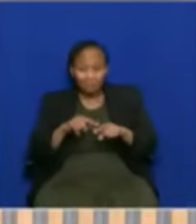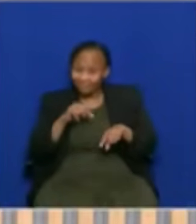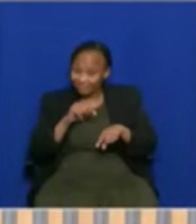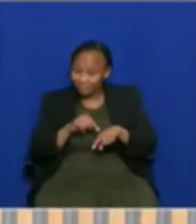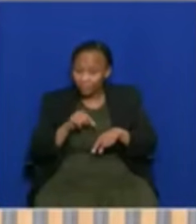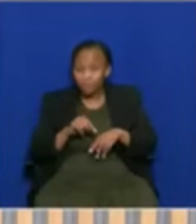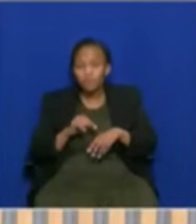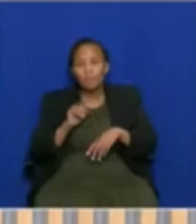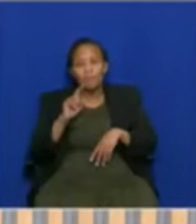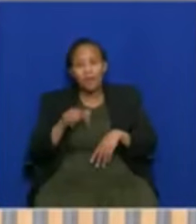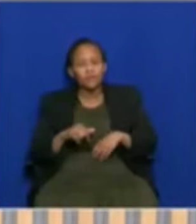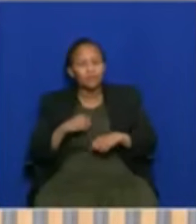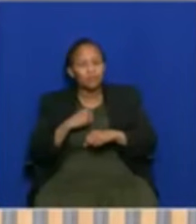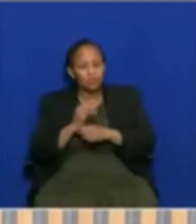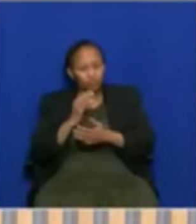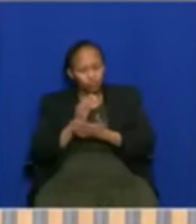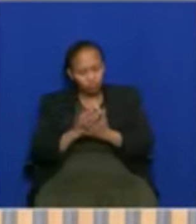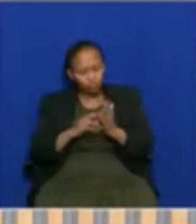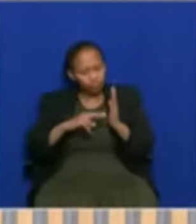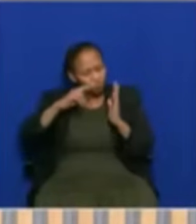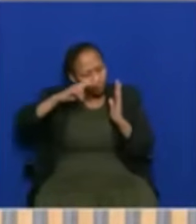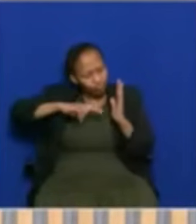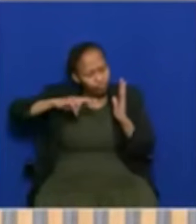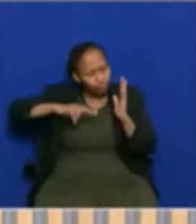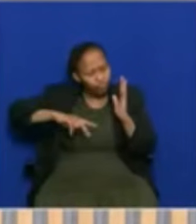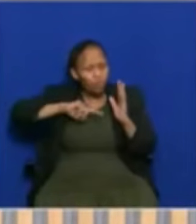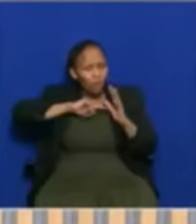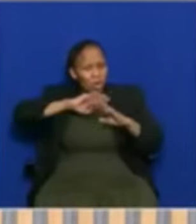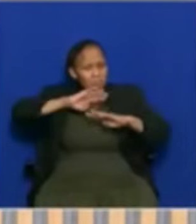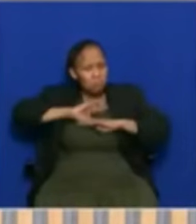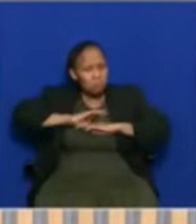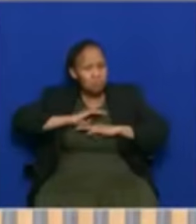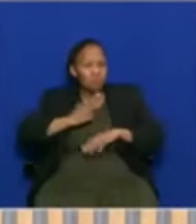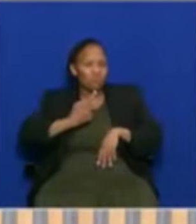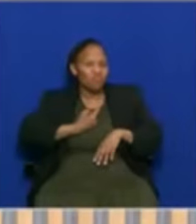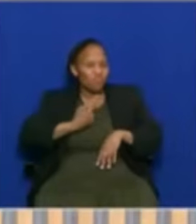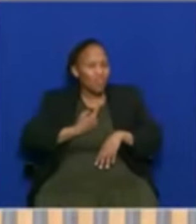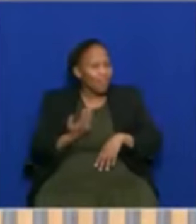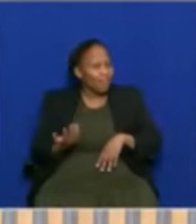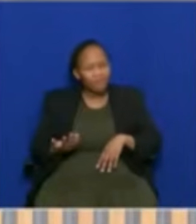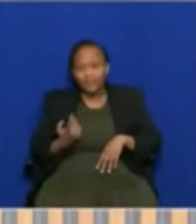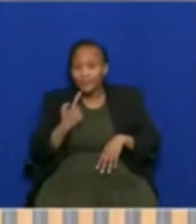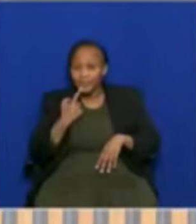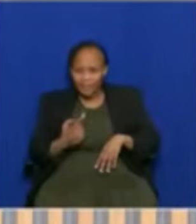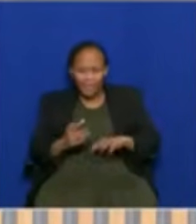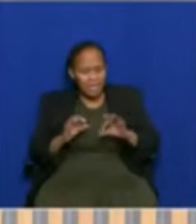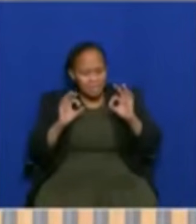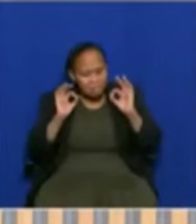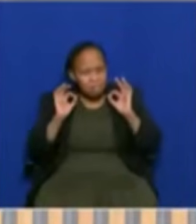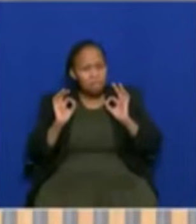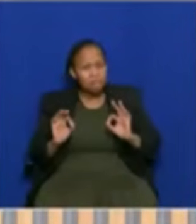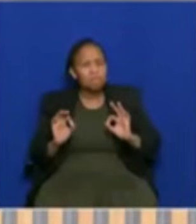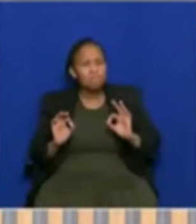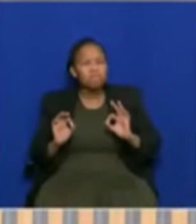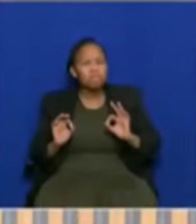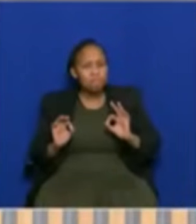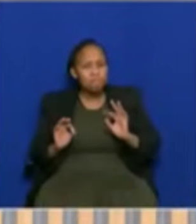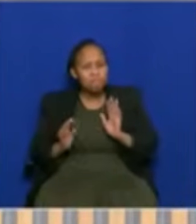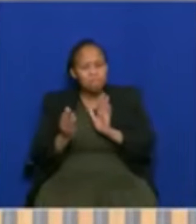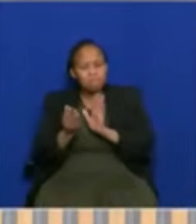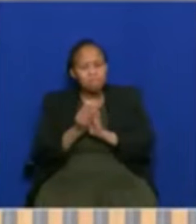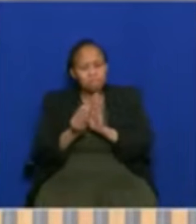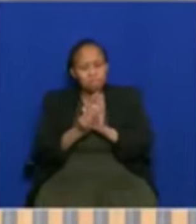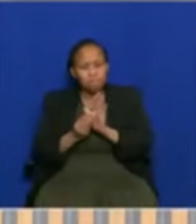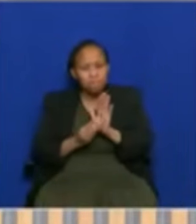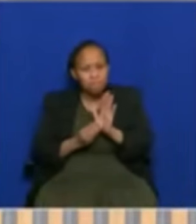and satisfy yourself that it accurately reflects what IDEC's case is